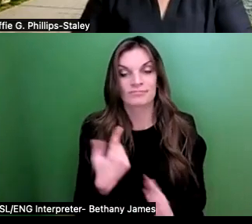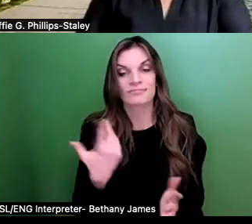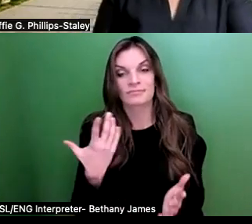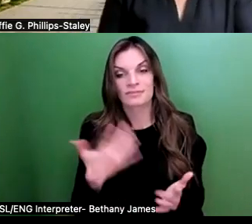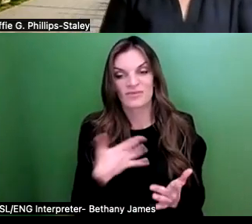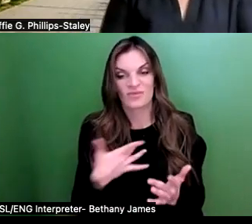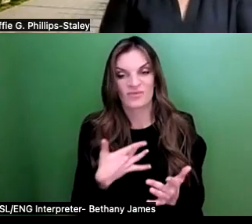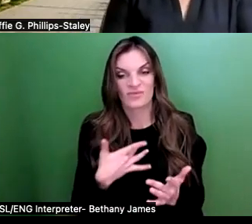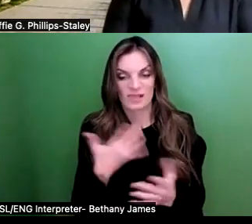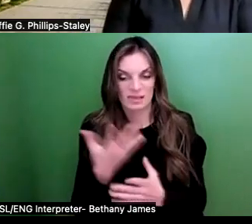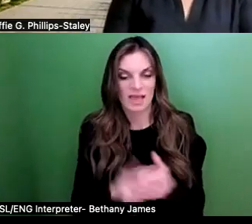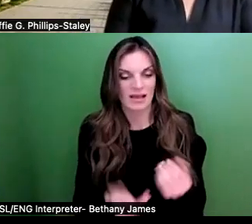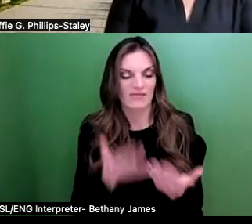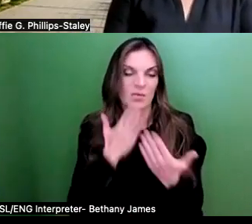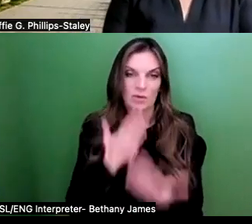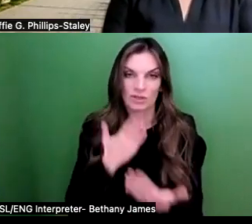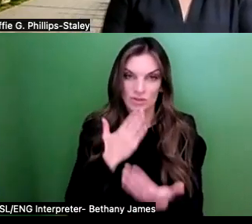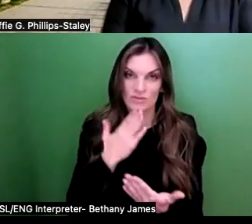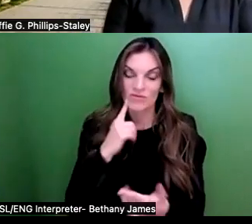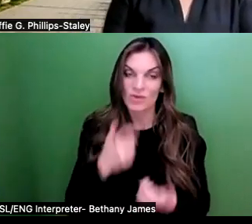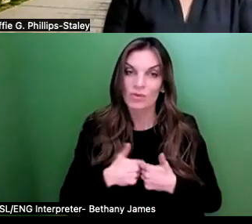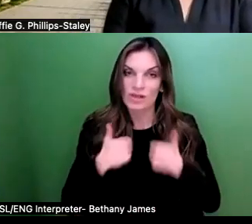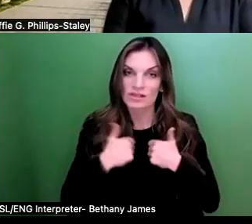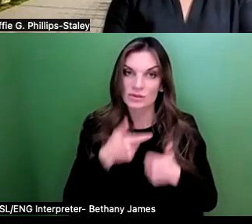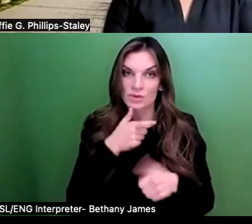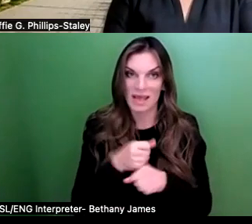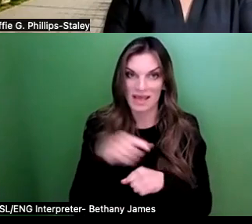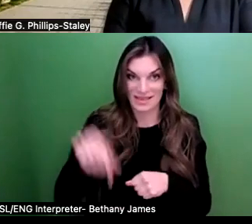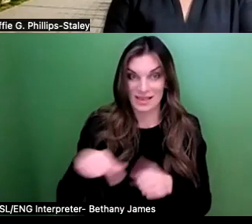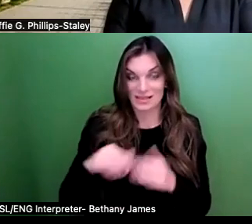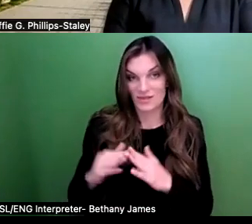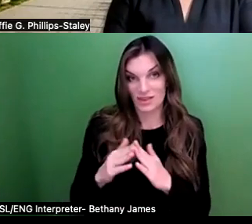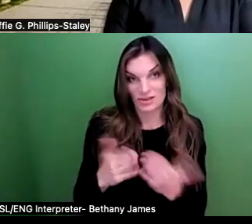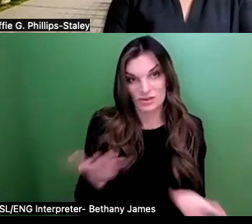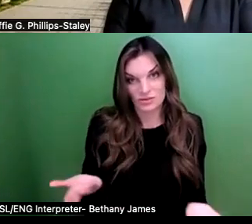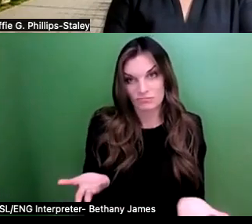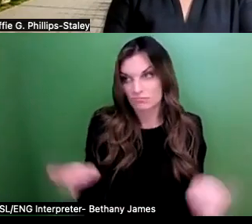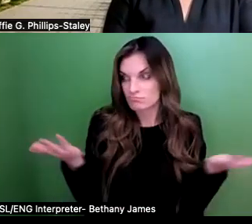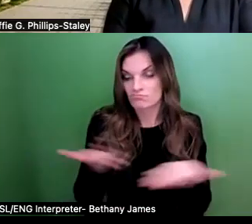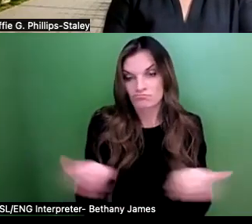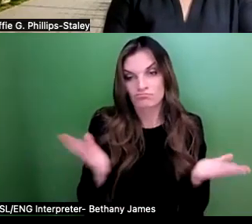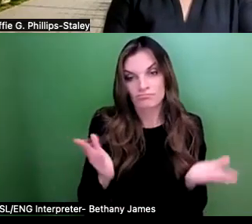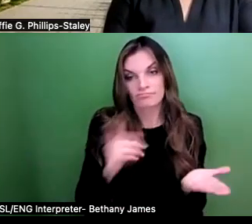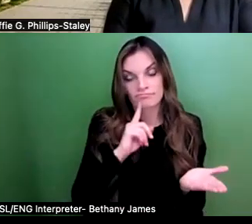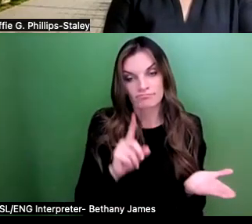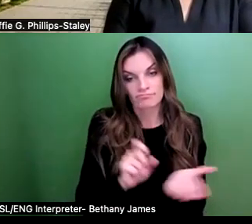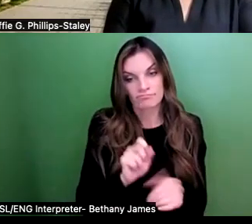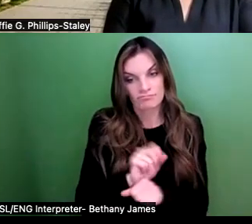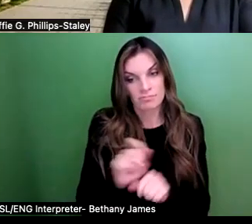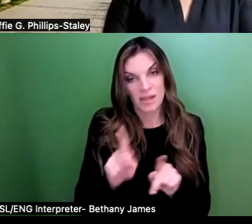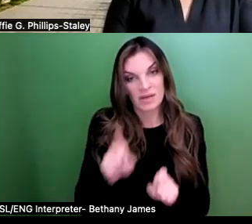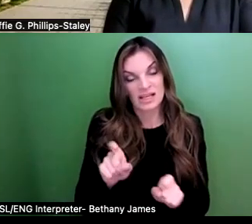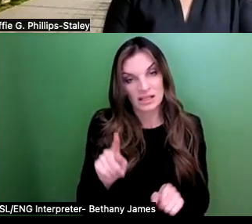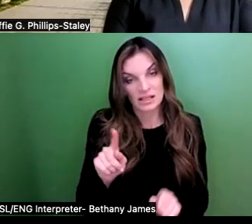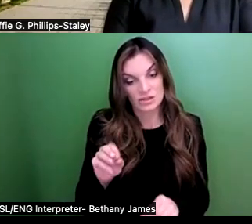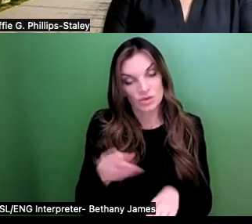lack of appreciation for the residents that make this village what it is. and the fact that a lot of people need to work very